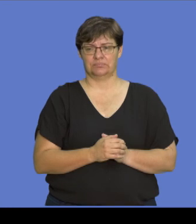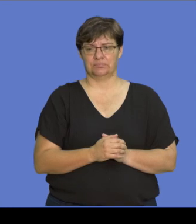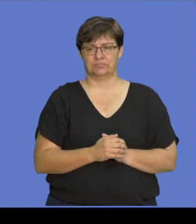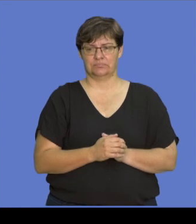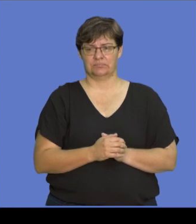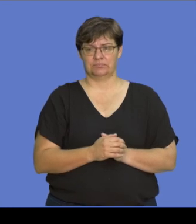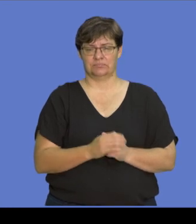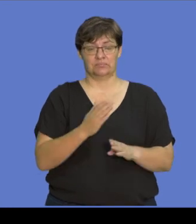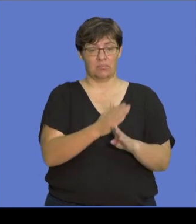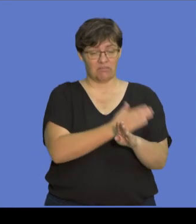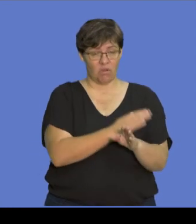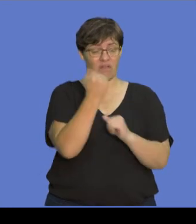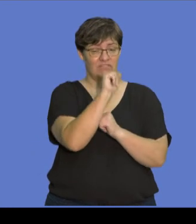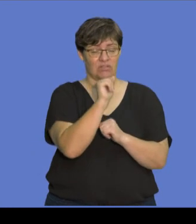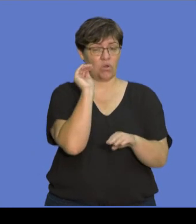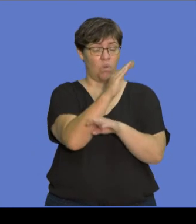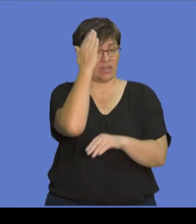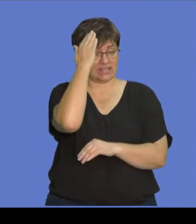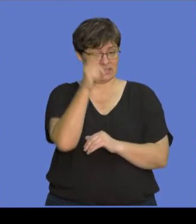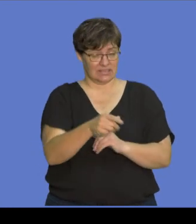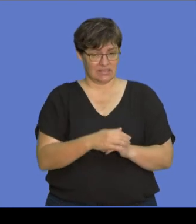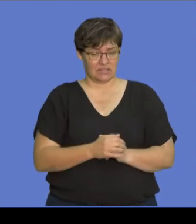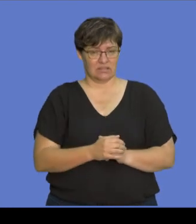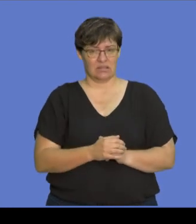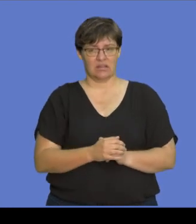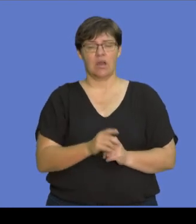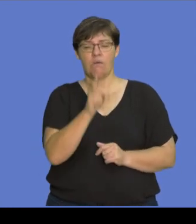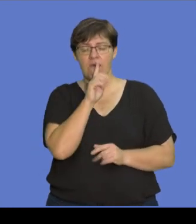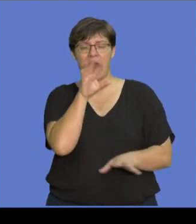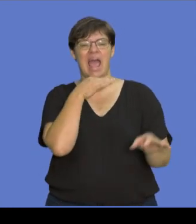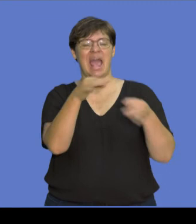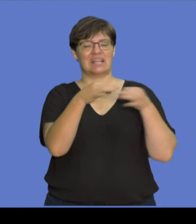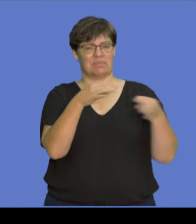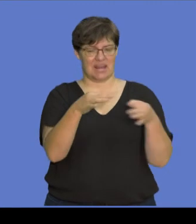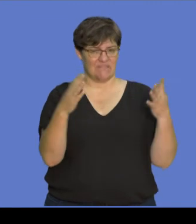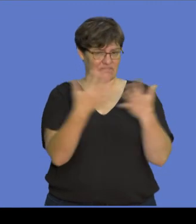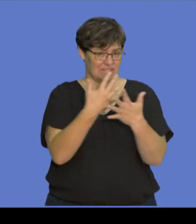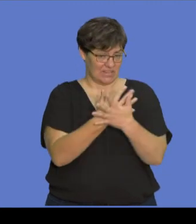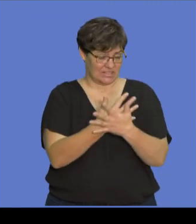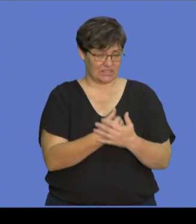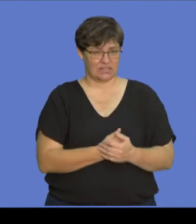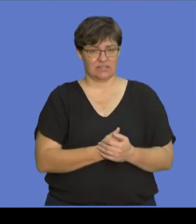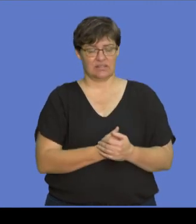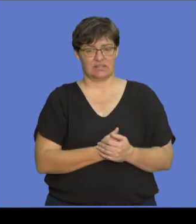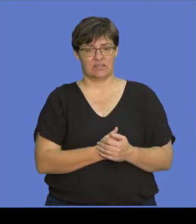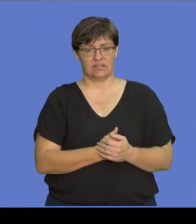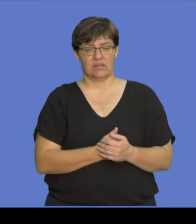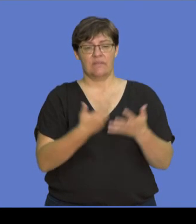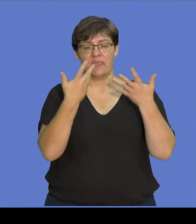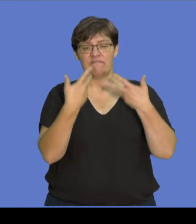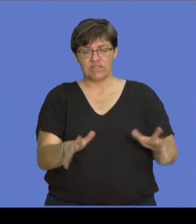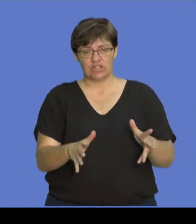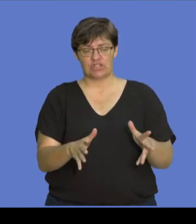before we go into factory overheads, what we're going to do is we're just going to explain very quickly the finished